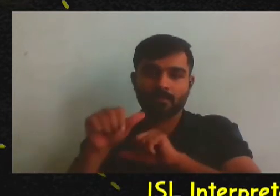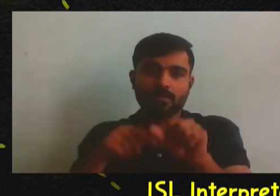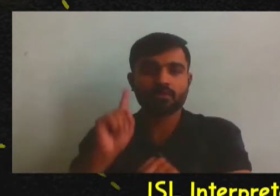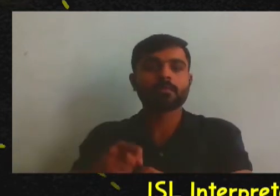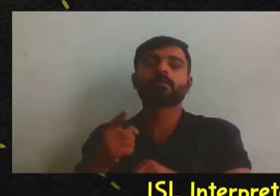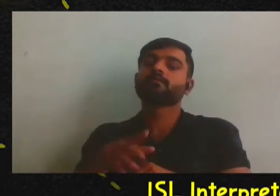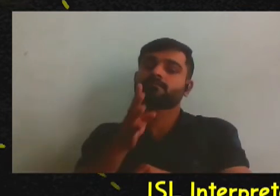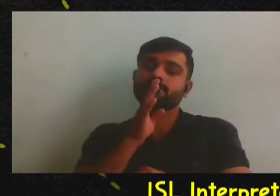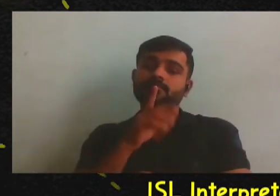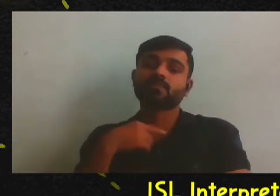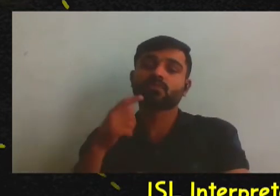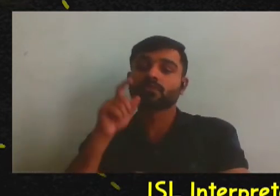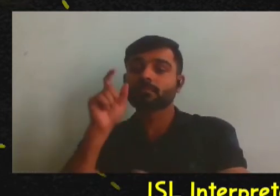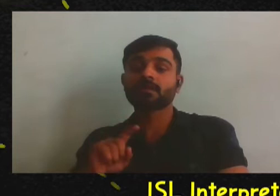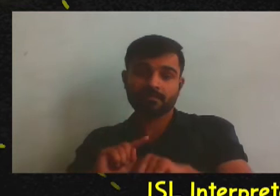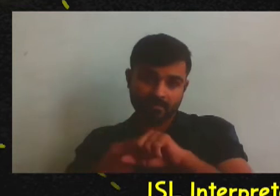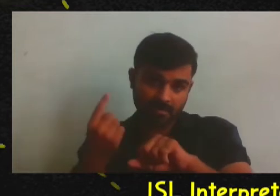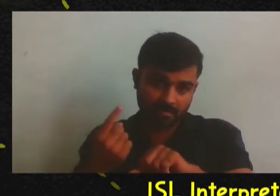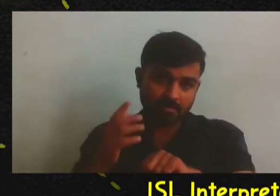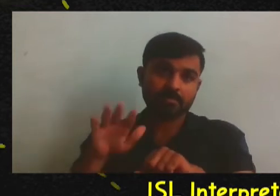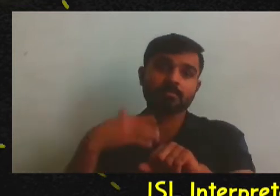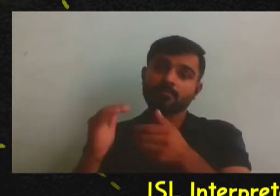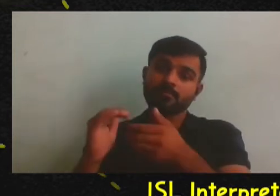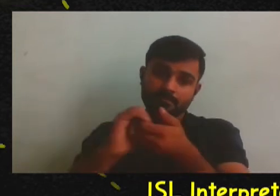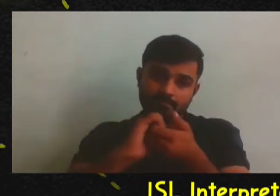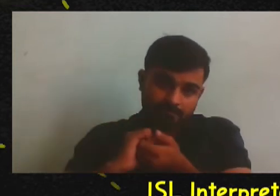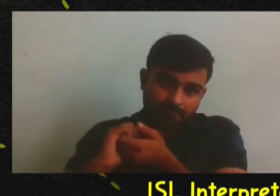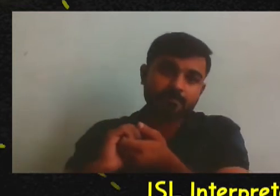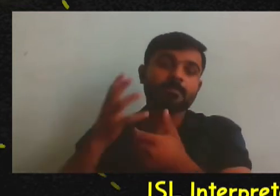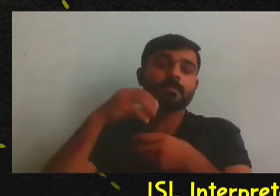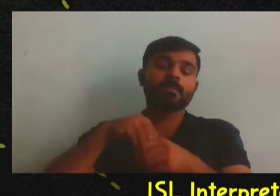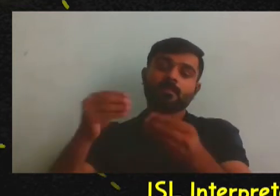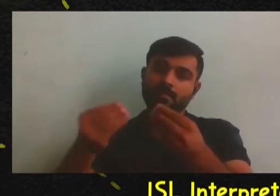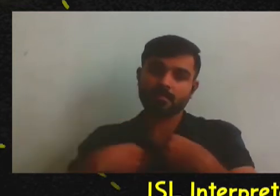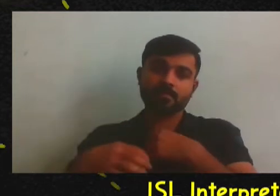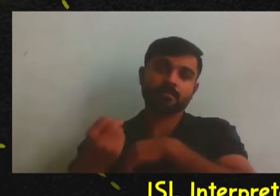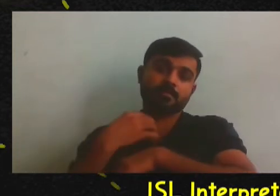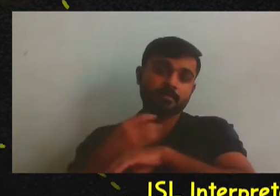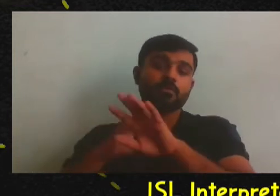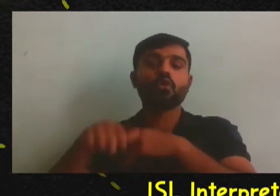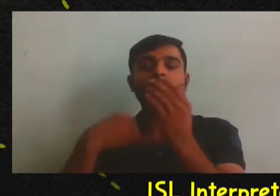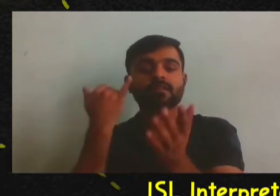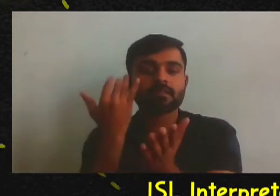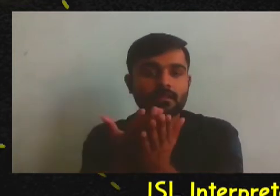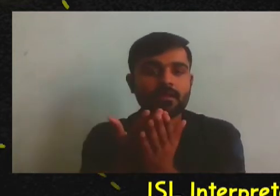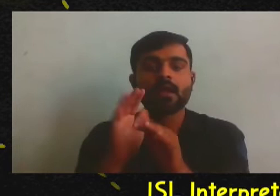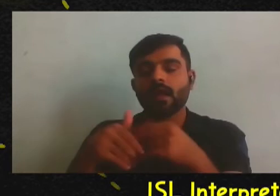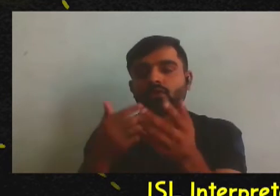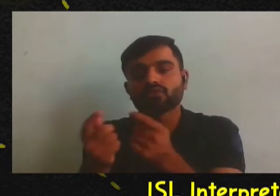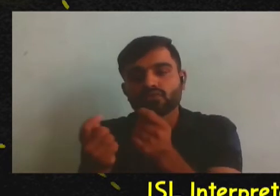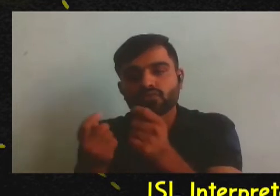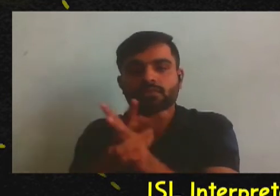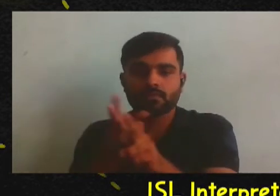speak to somebody the first time and engage with them, and they give you advice or suggestions on how to deal with the